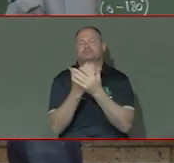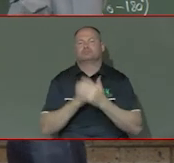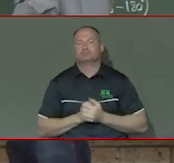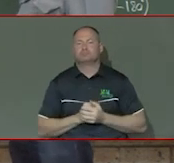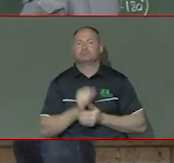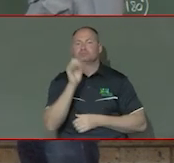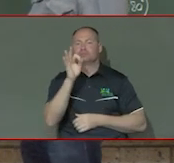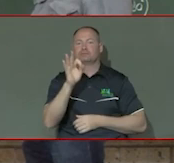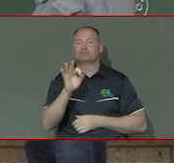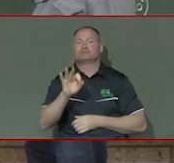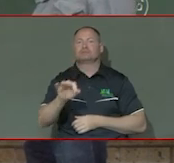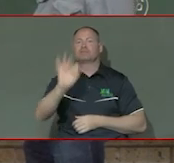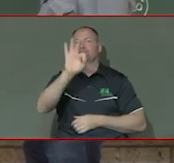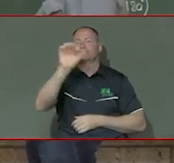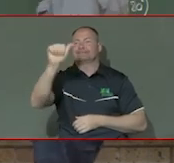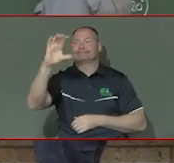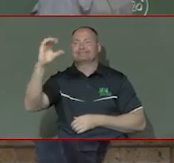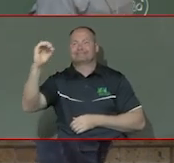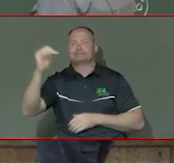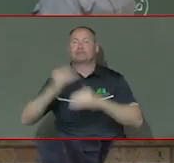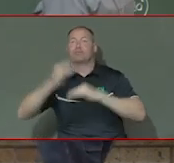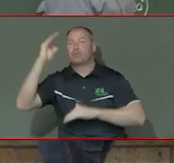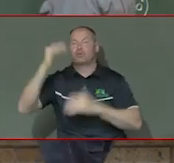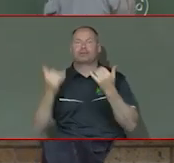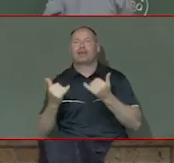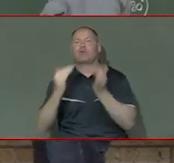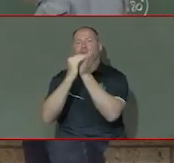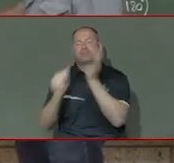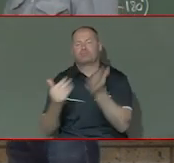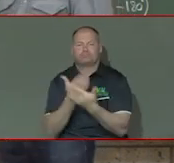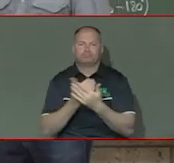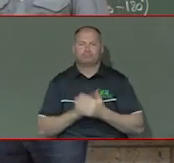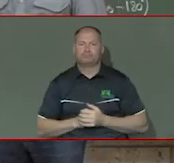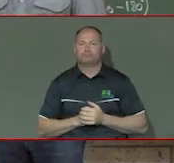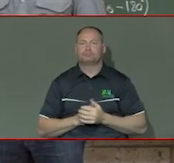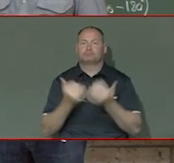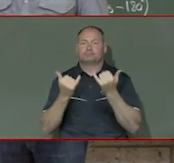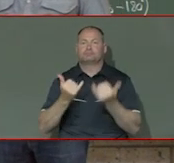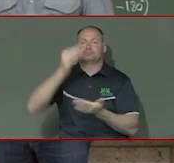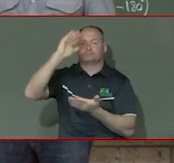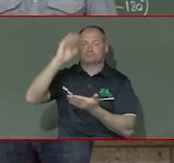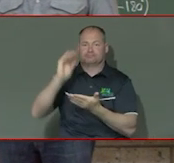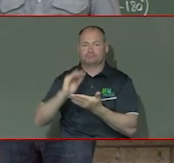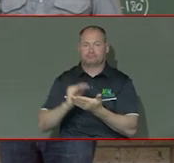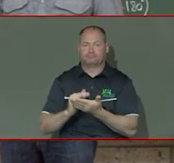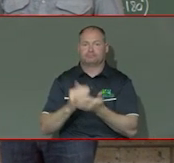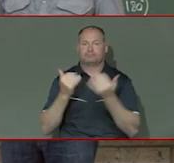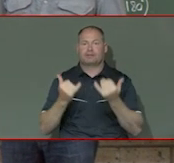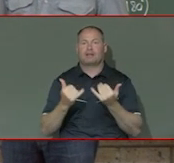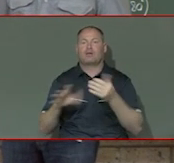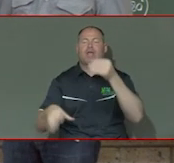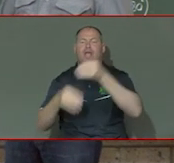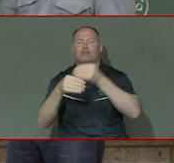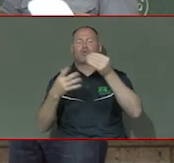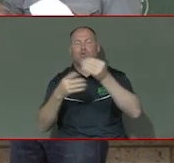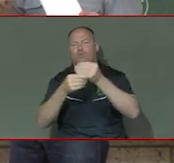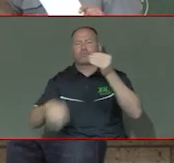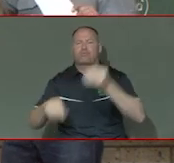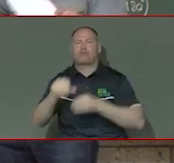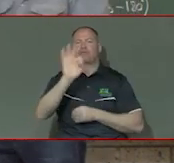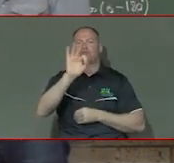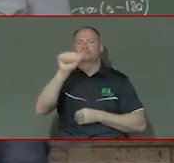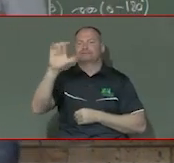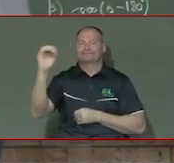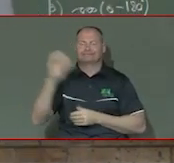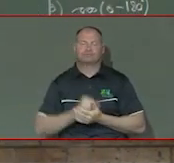greater than 360, we subtract 360. And if it's not a reduction formula, we add or subtract 360. But before